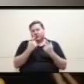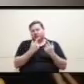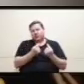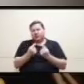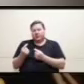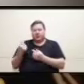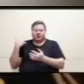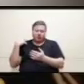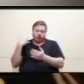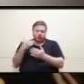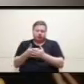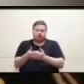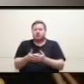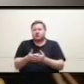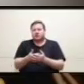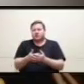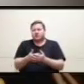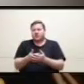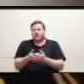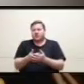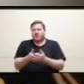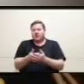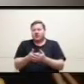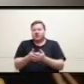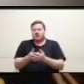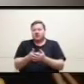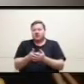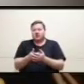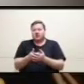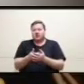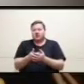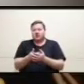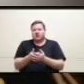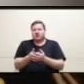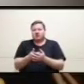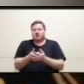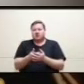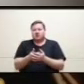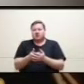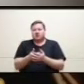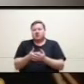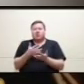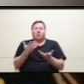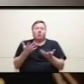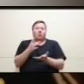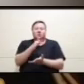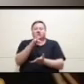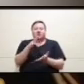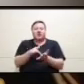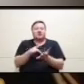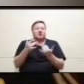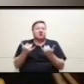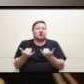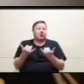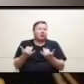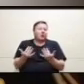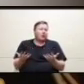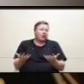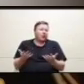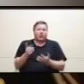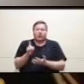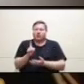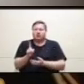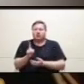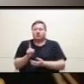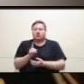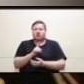and tell us what are those actions, what is the status of it, because we